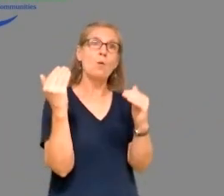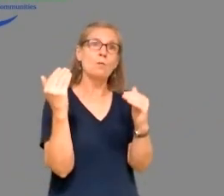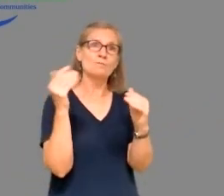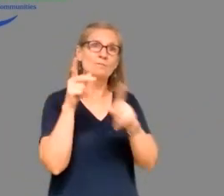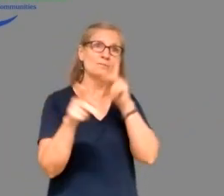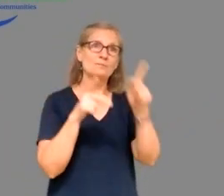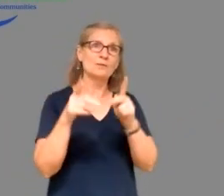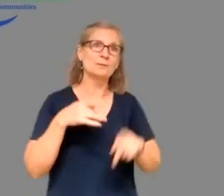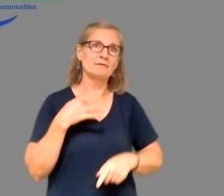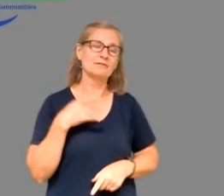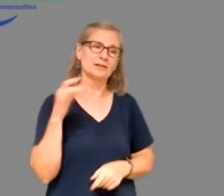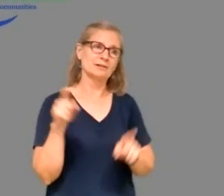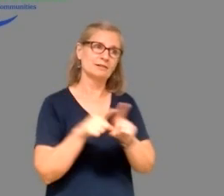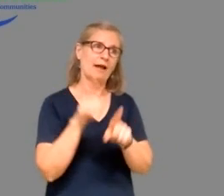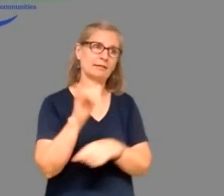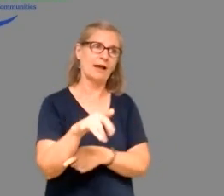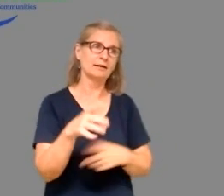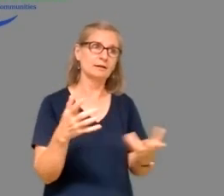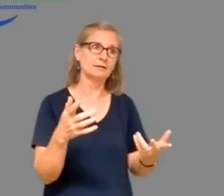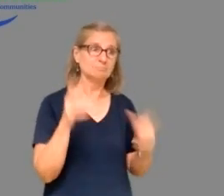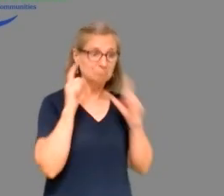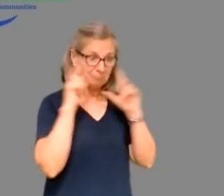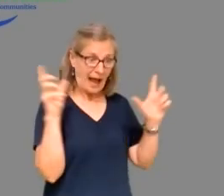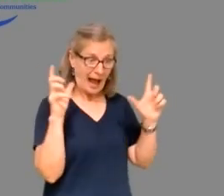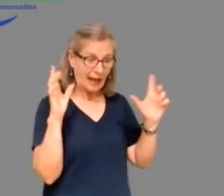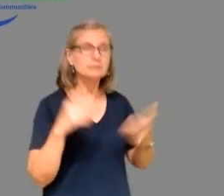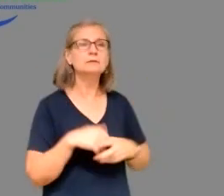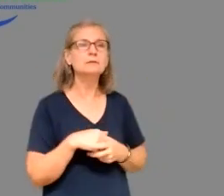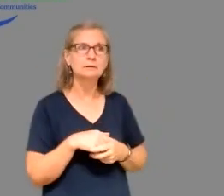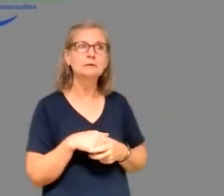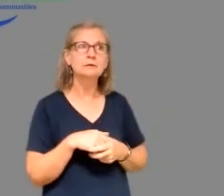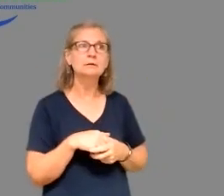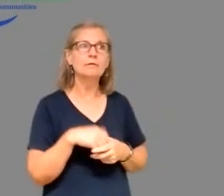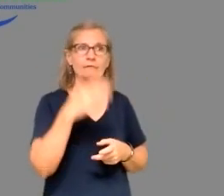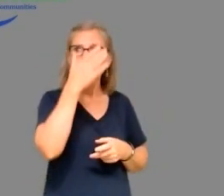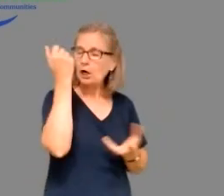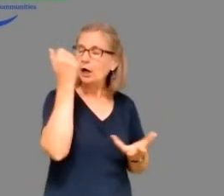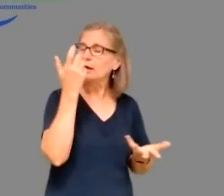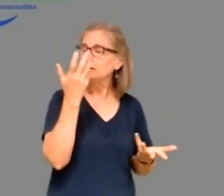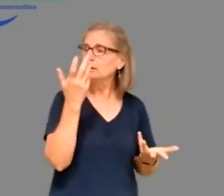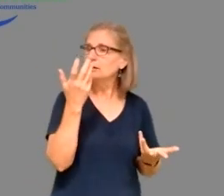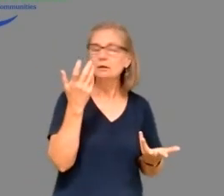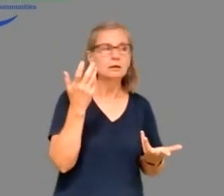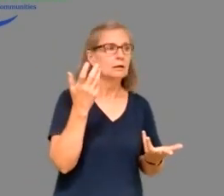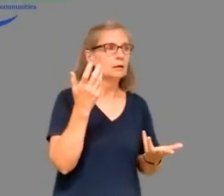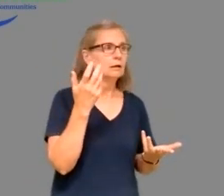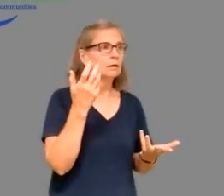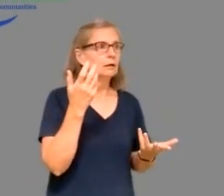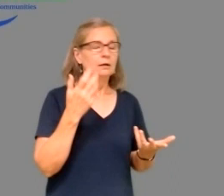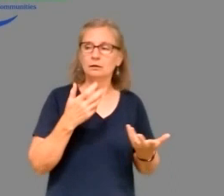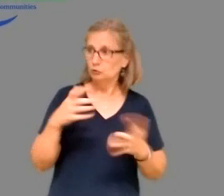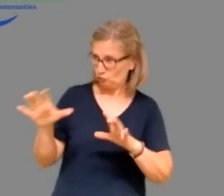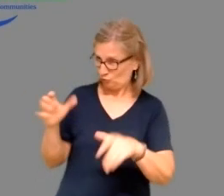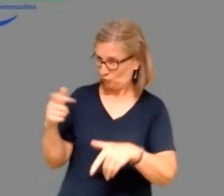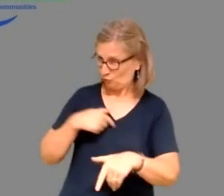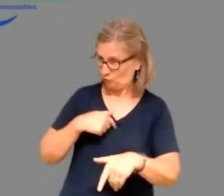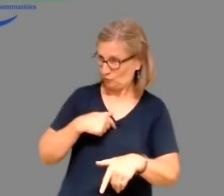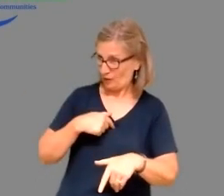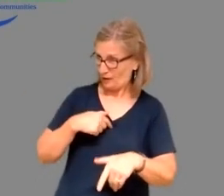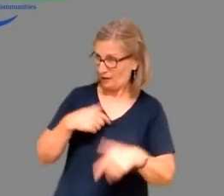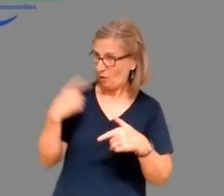didn't wear my mask. Not everybody's going to be that way. Position, man. No, not it. You always have your mask.